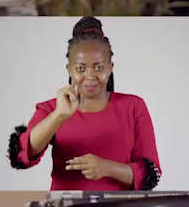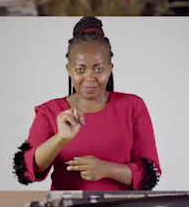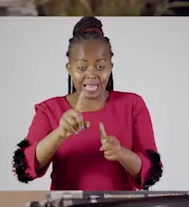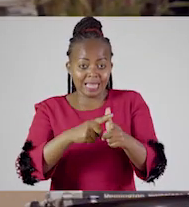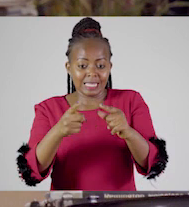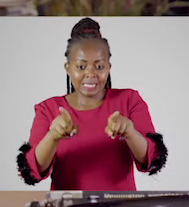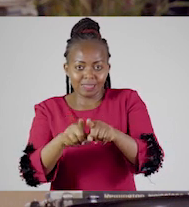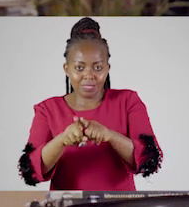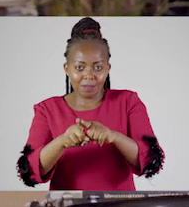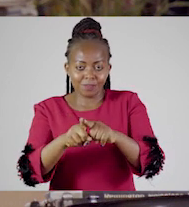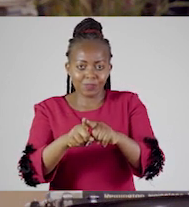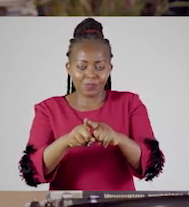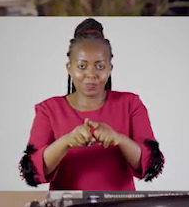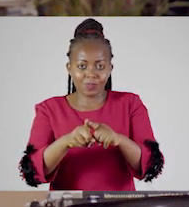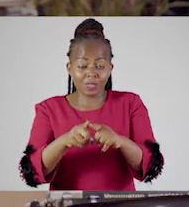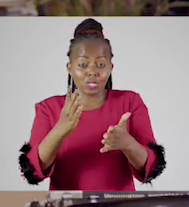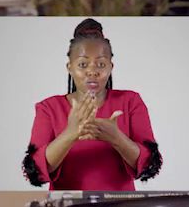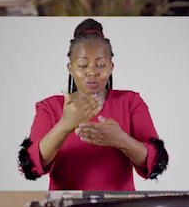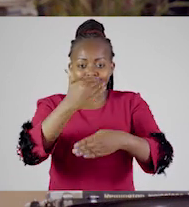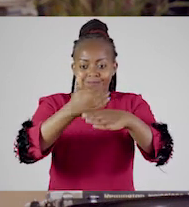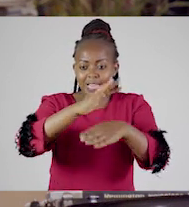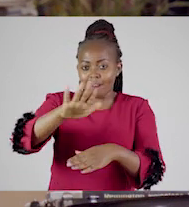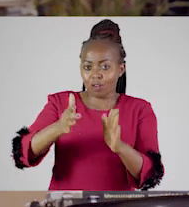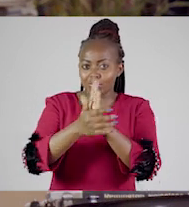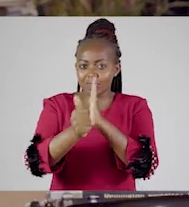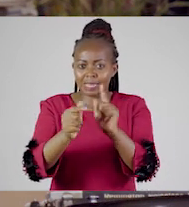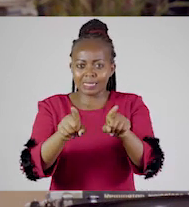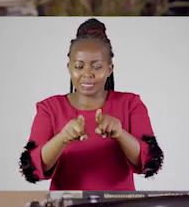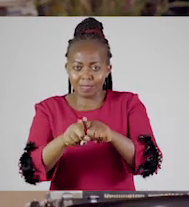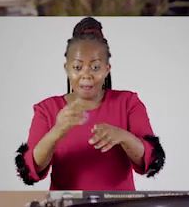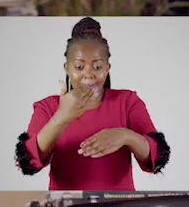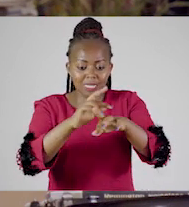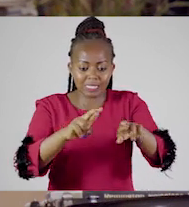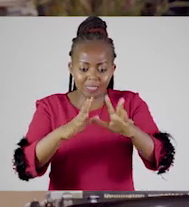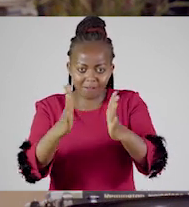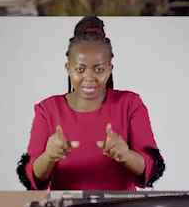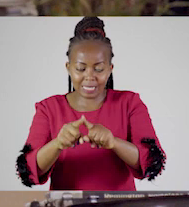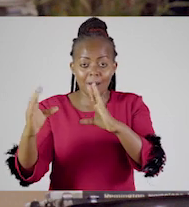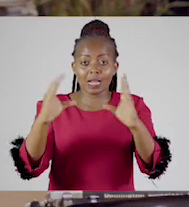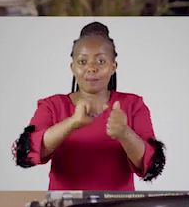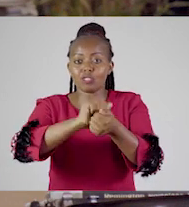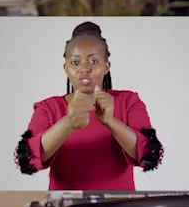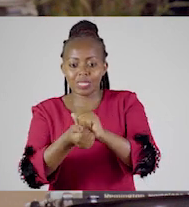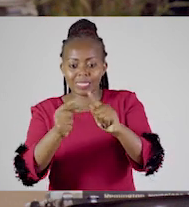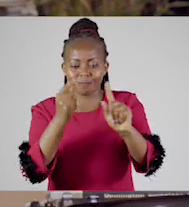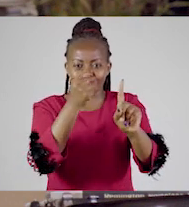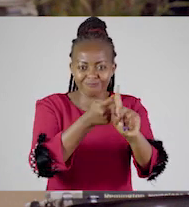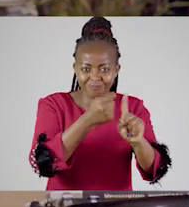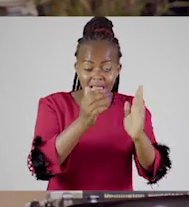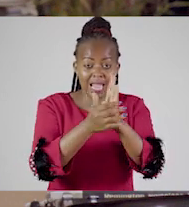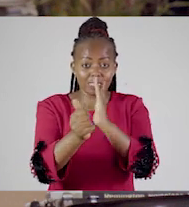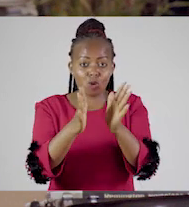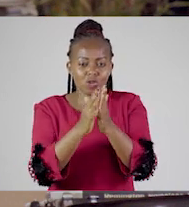Kalungi. I am a built environment specialist. I am a building surveyor, climate change and resilience